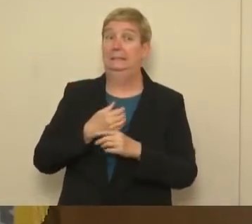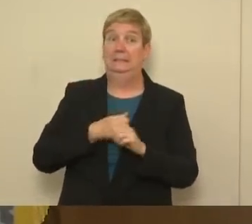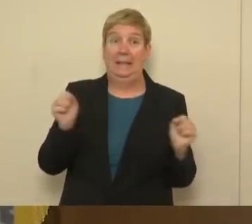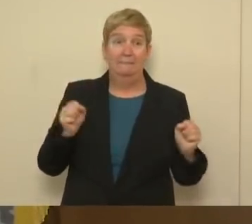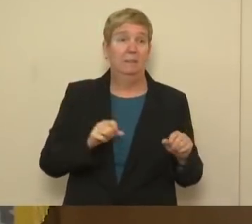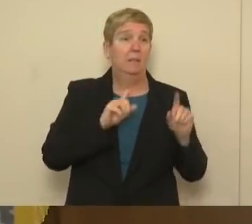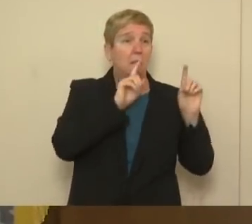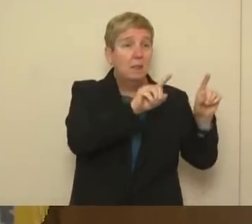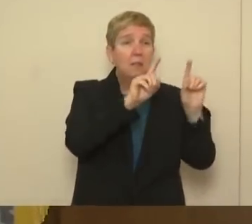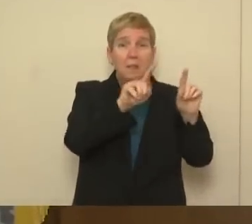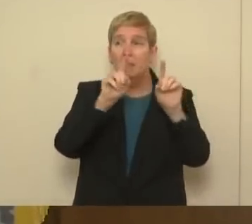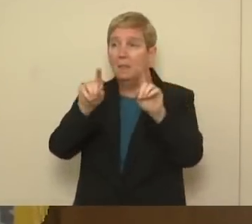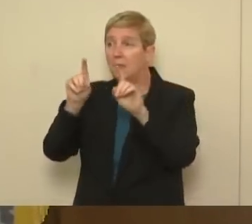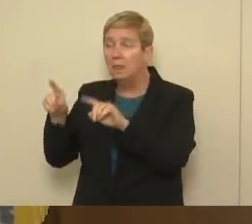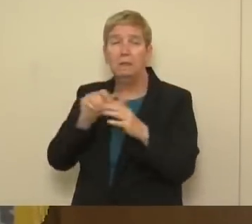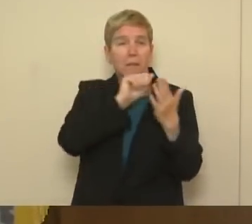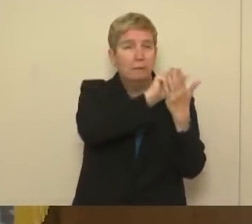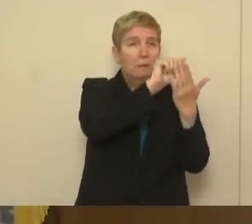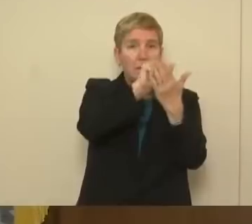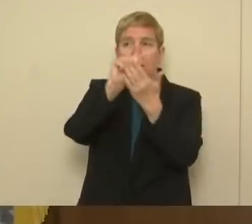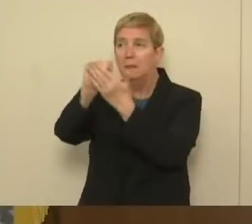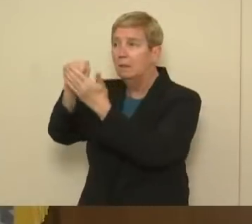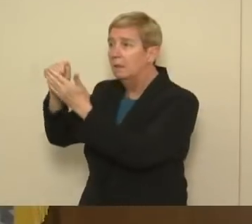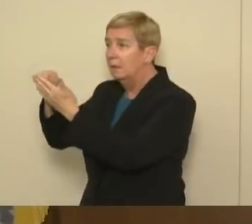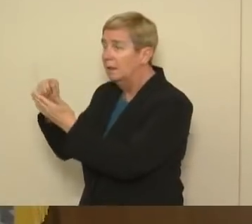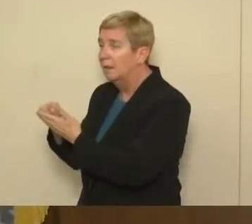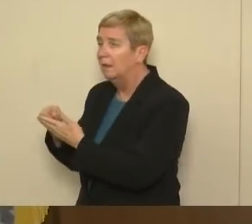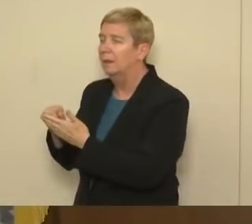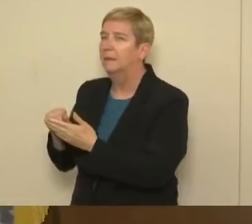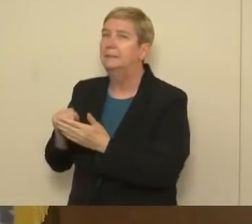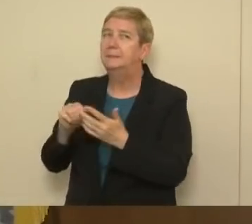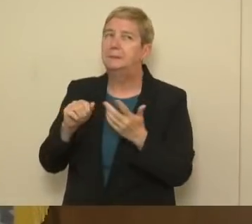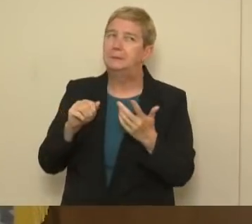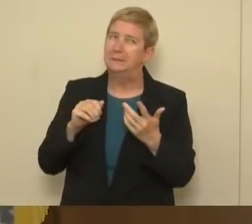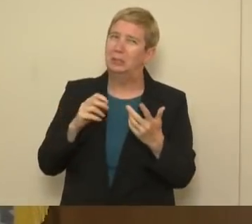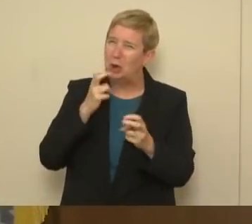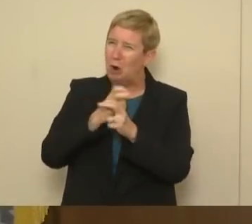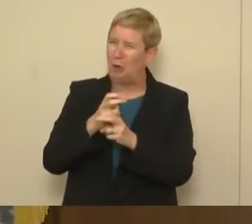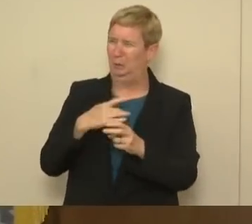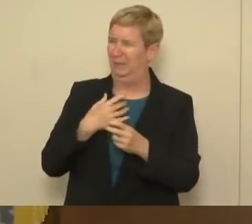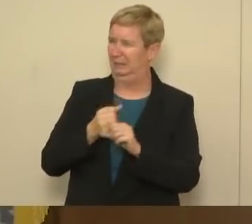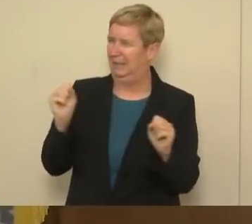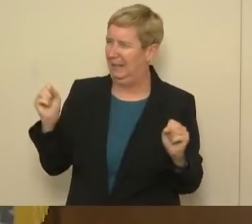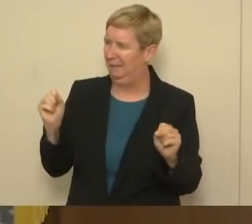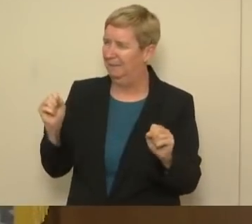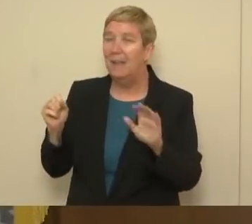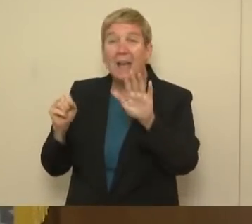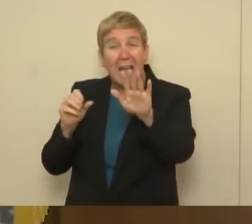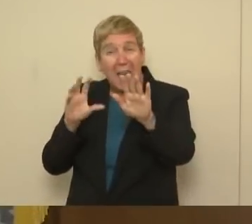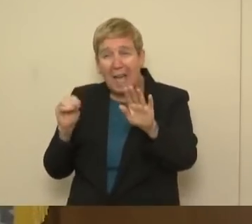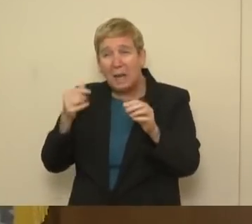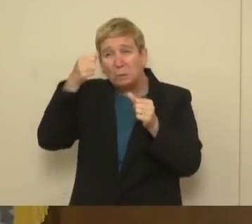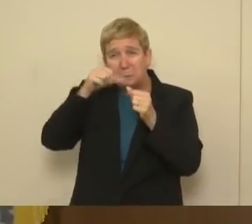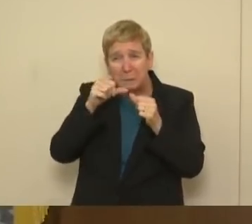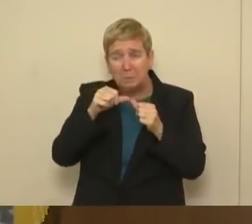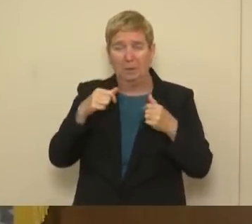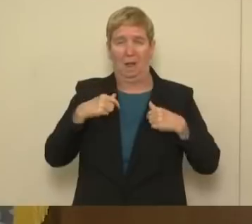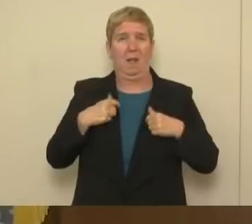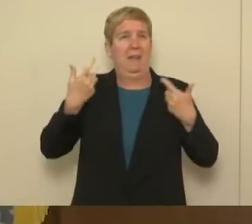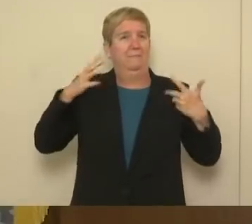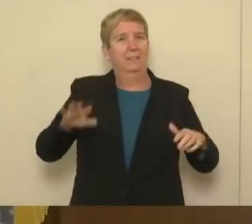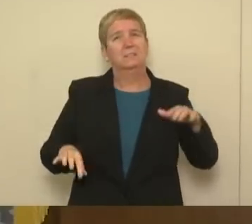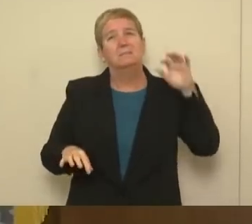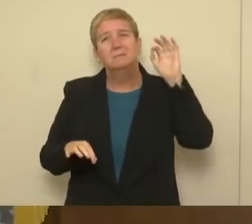I've asked for other active door-to-door salesmen, political organizations, candidates, to really try hard to find